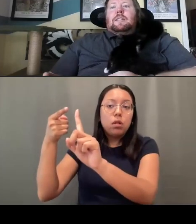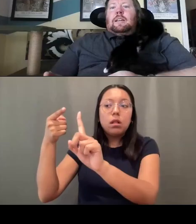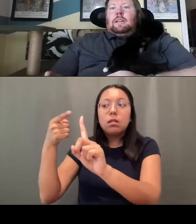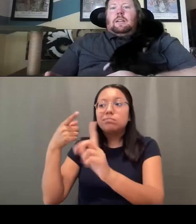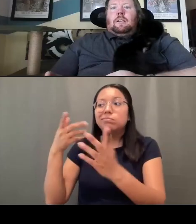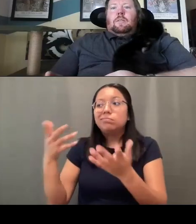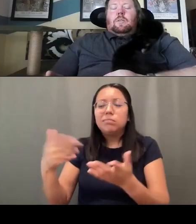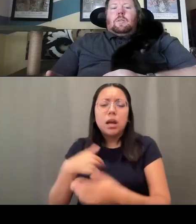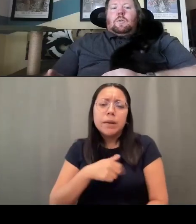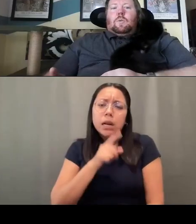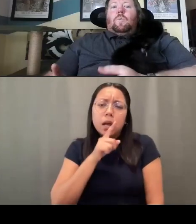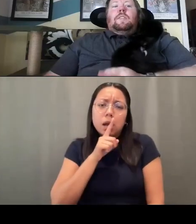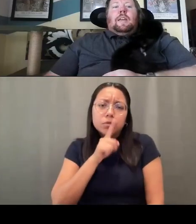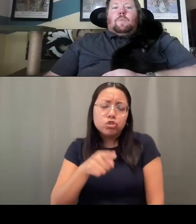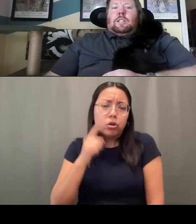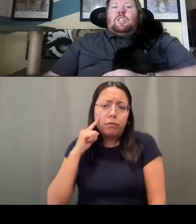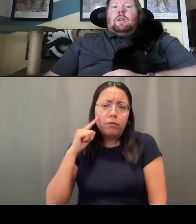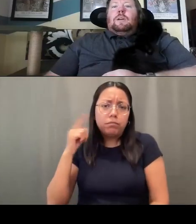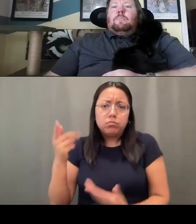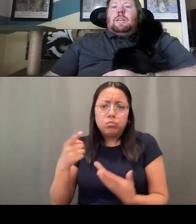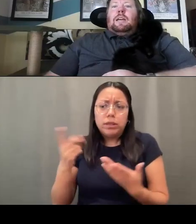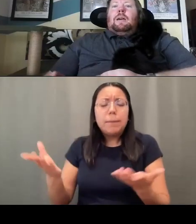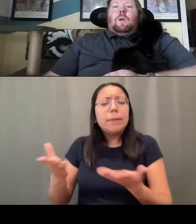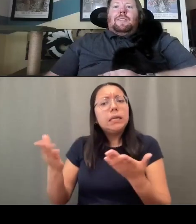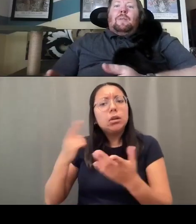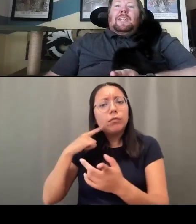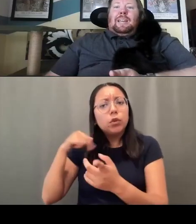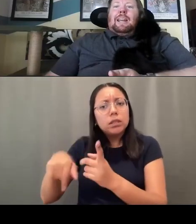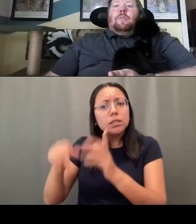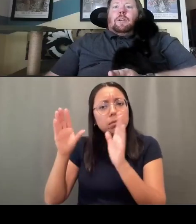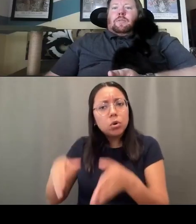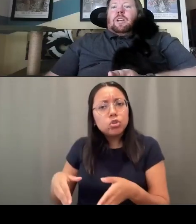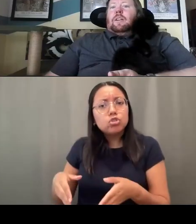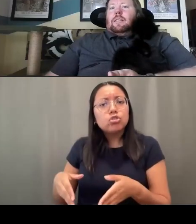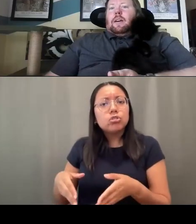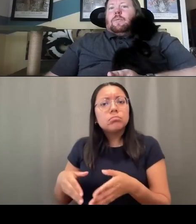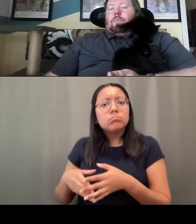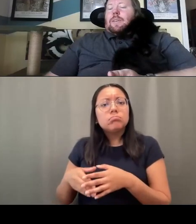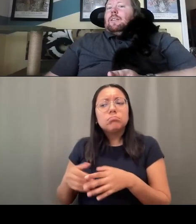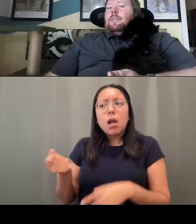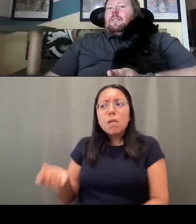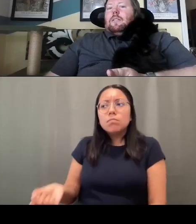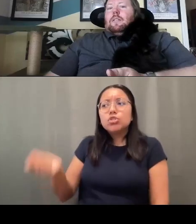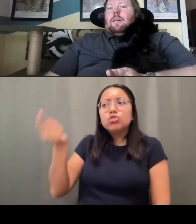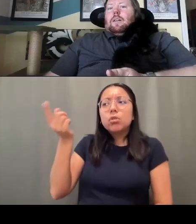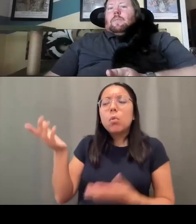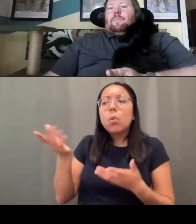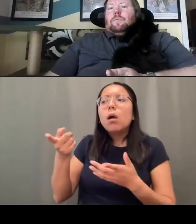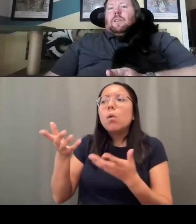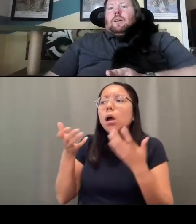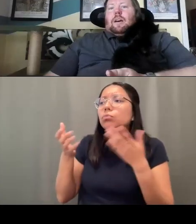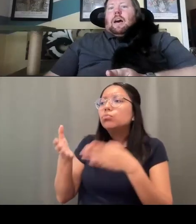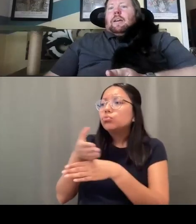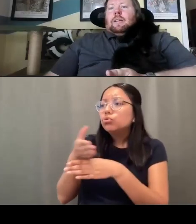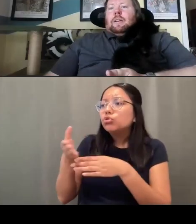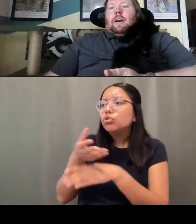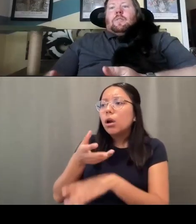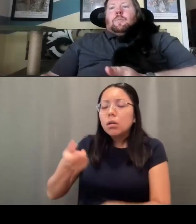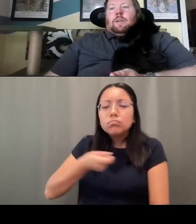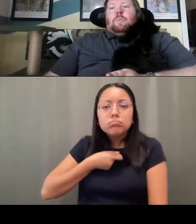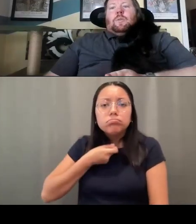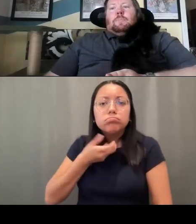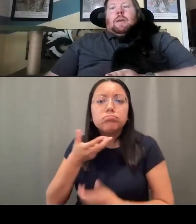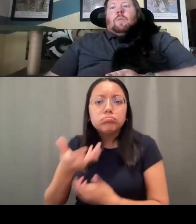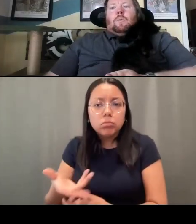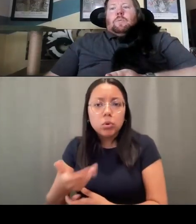and understanding what they want to share with me and what they want to get out of sharing that with me. Hmm. Um,